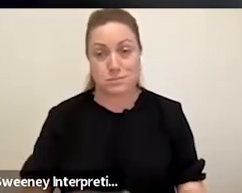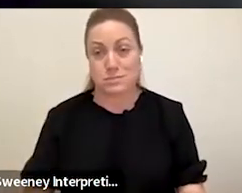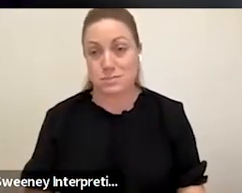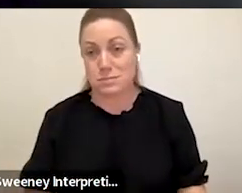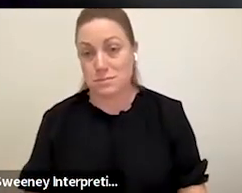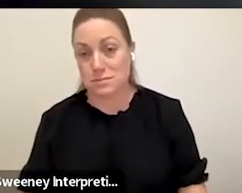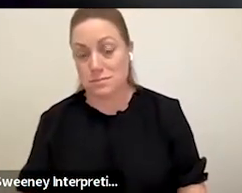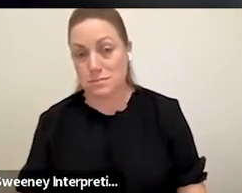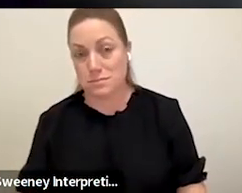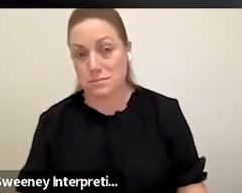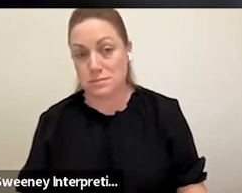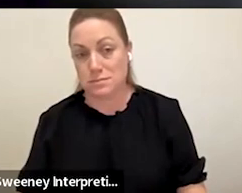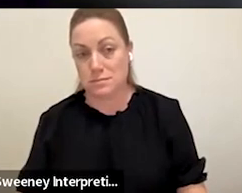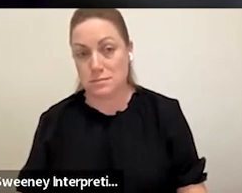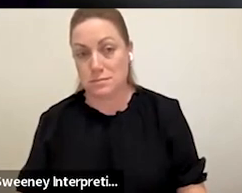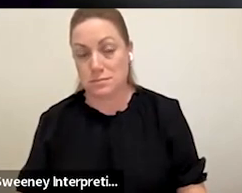Heidi.